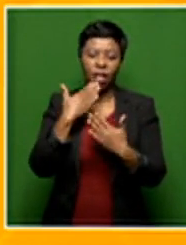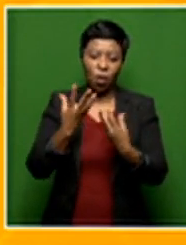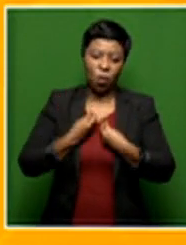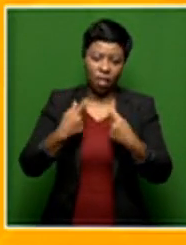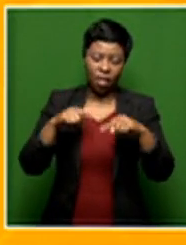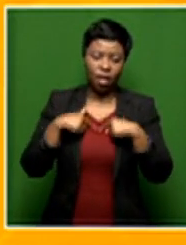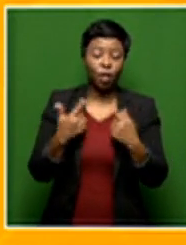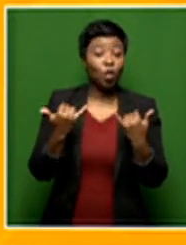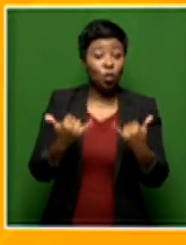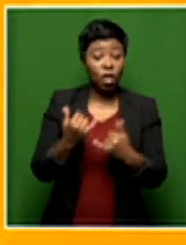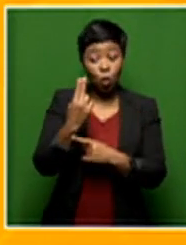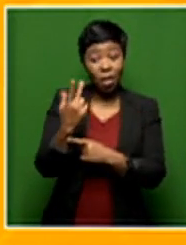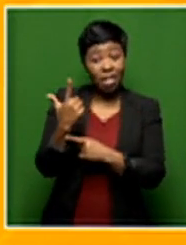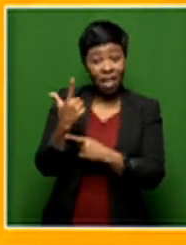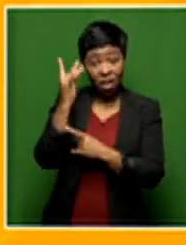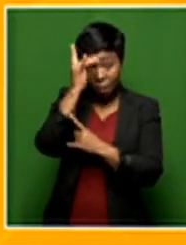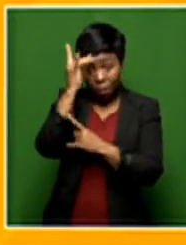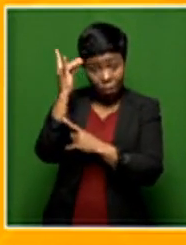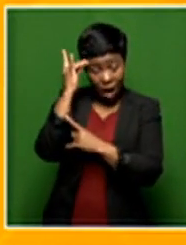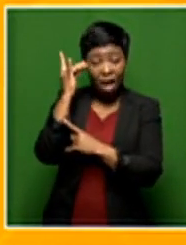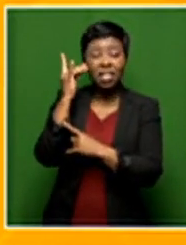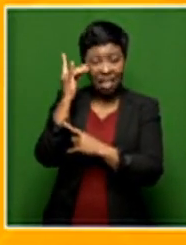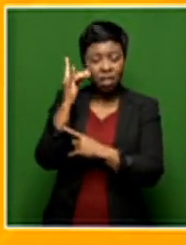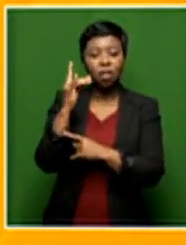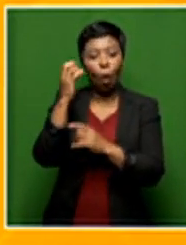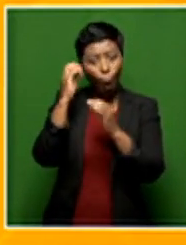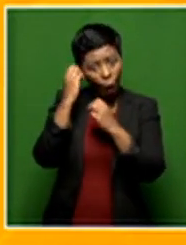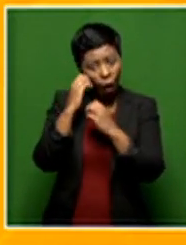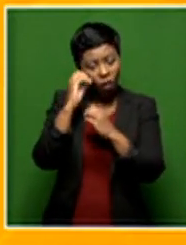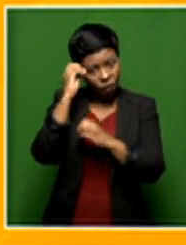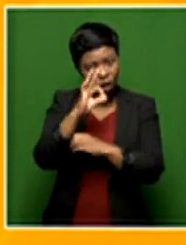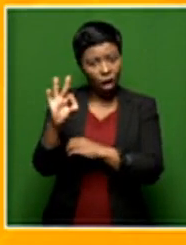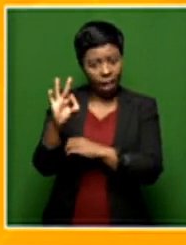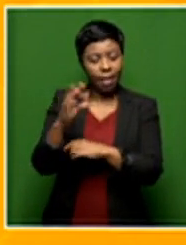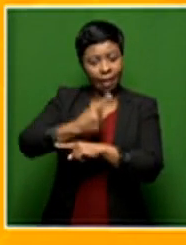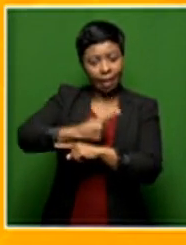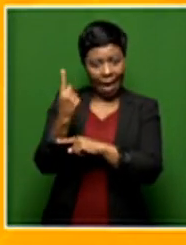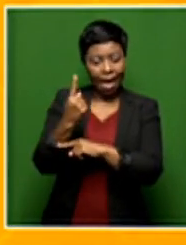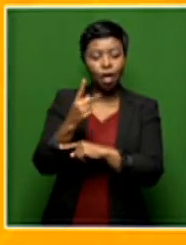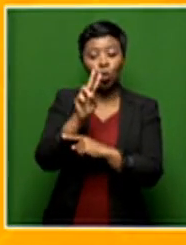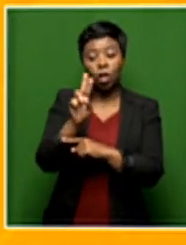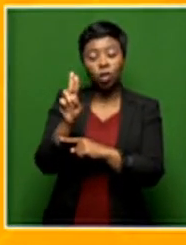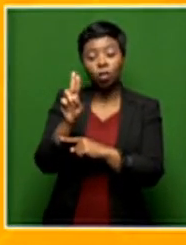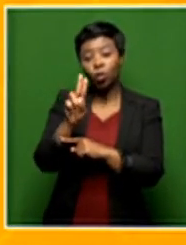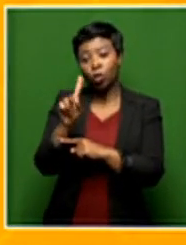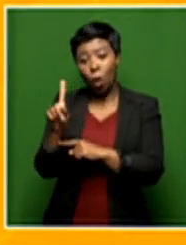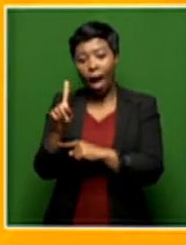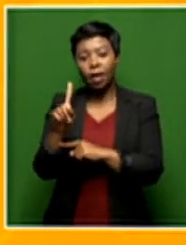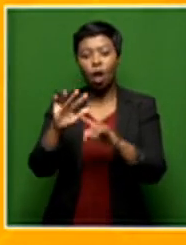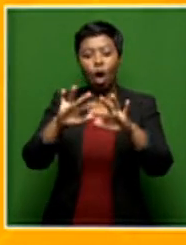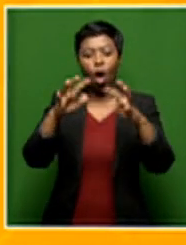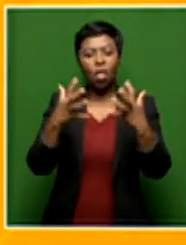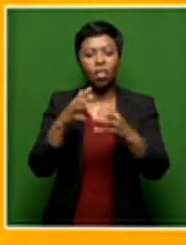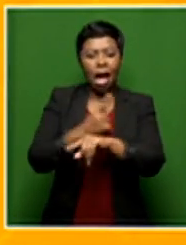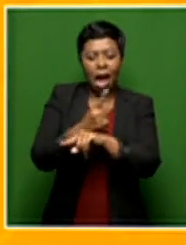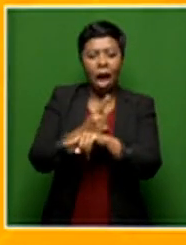Staying with us. Now, today, the 27th of March, marks the official day for the observation of the 2021 Earth Hour. Taking